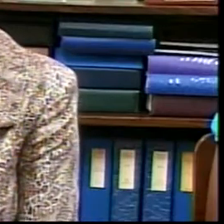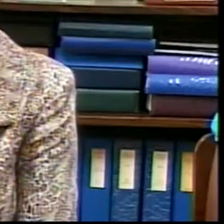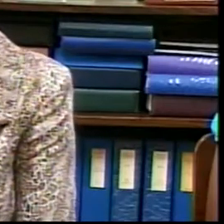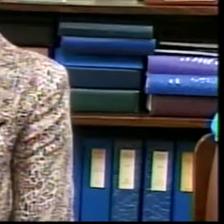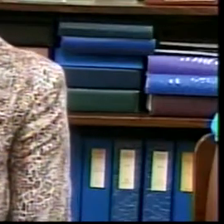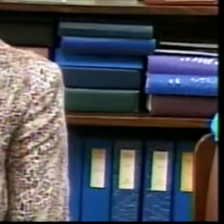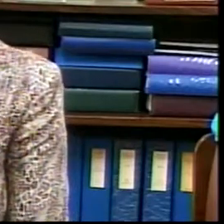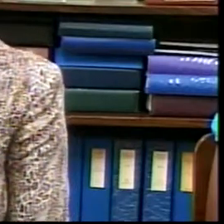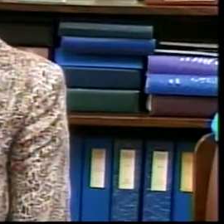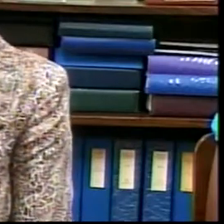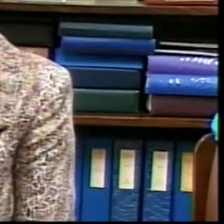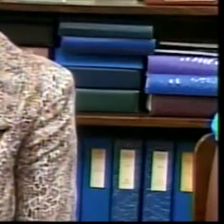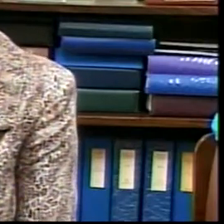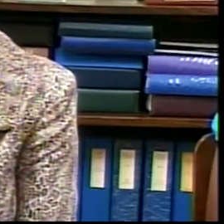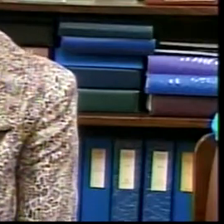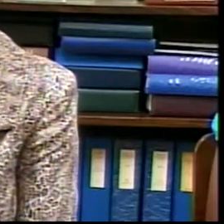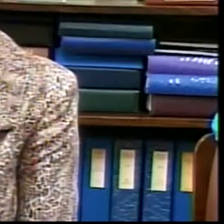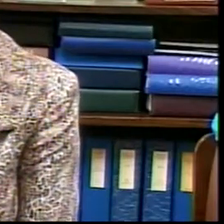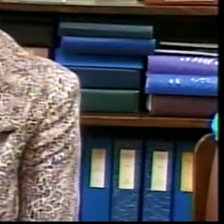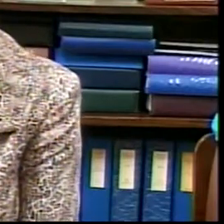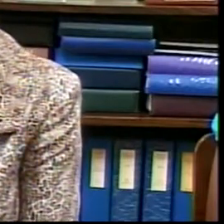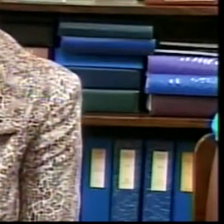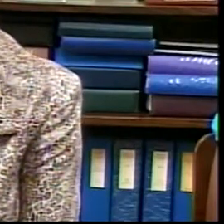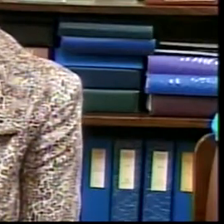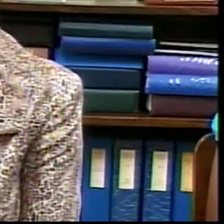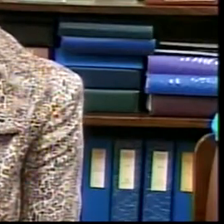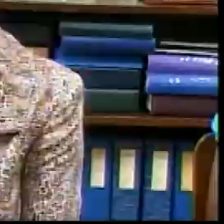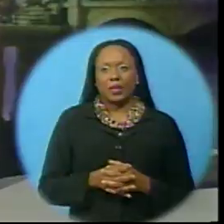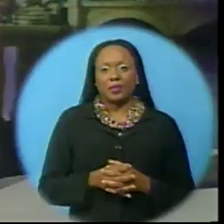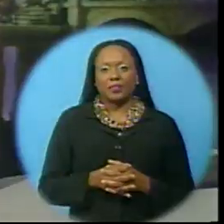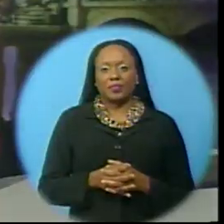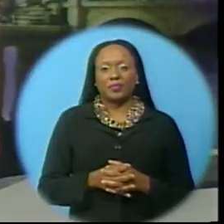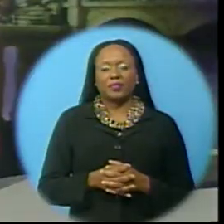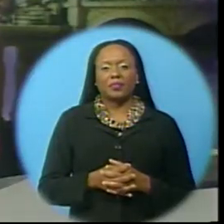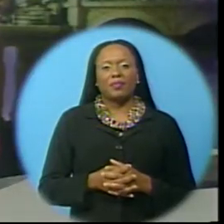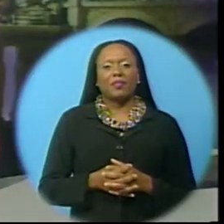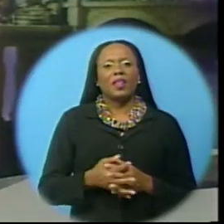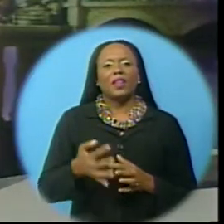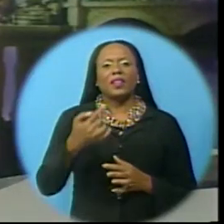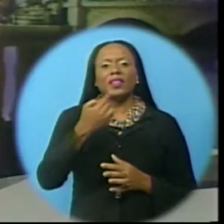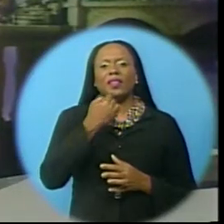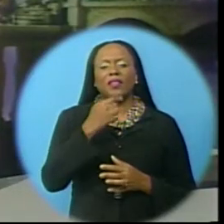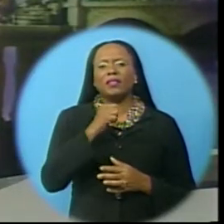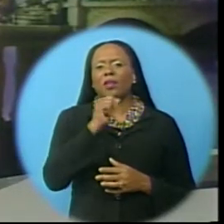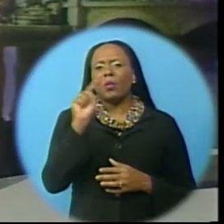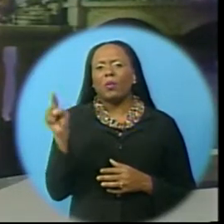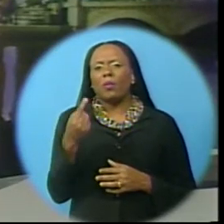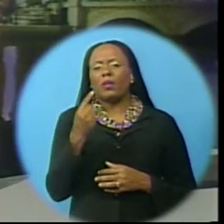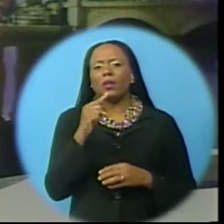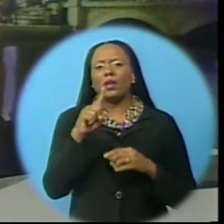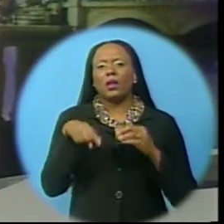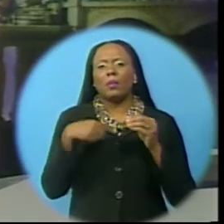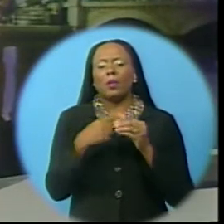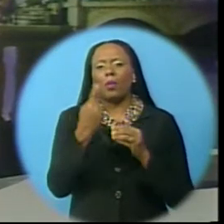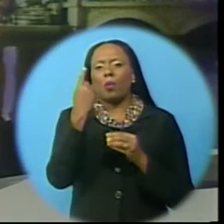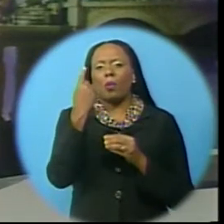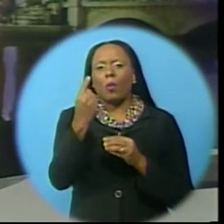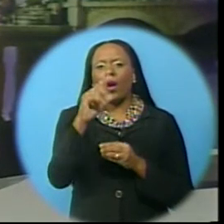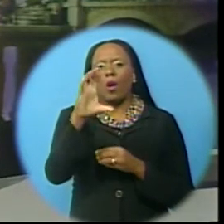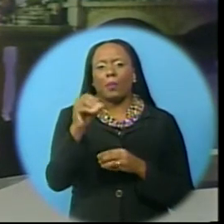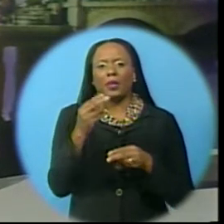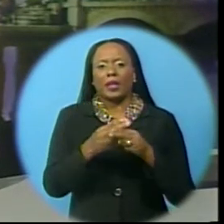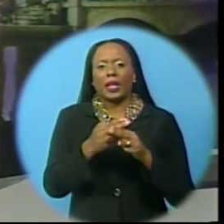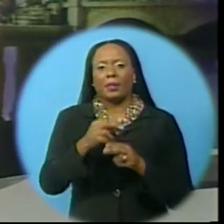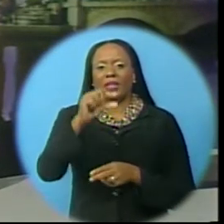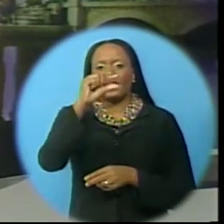relates to their fundamental rights at work. Ms. Moore makes the point that the issue is not just about security